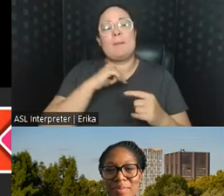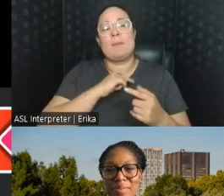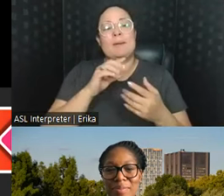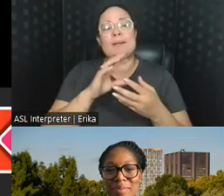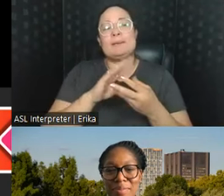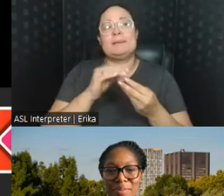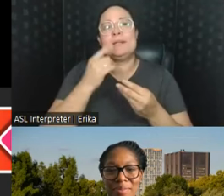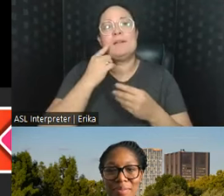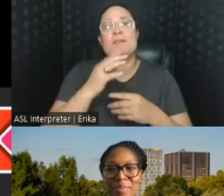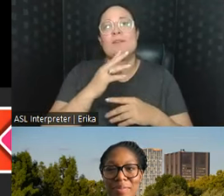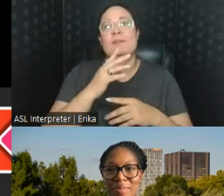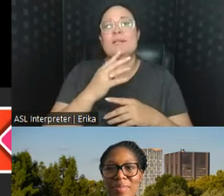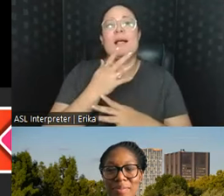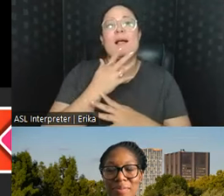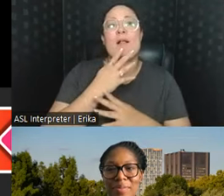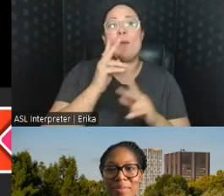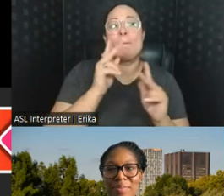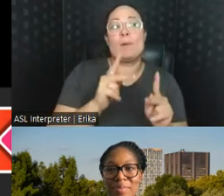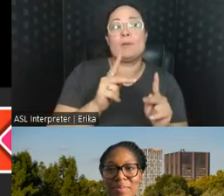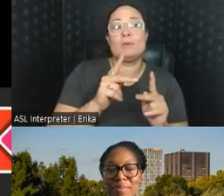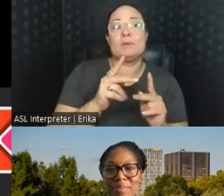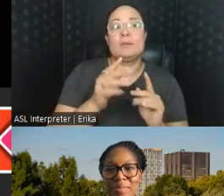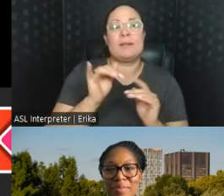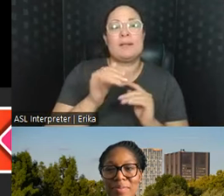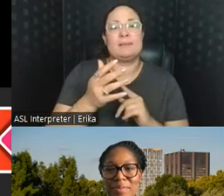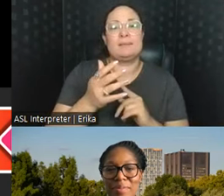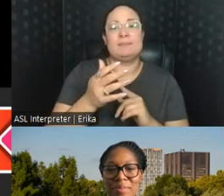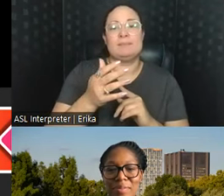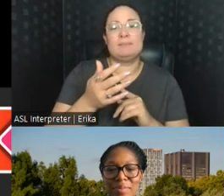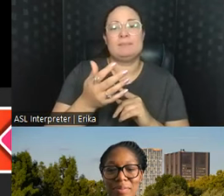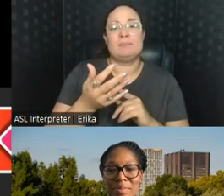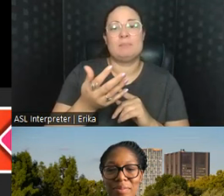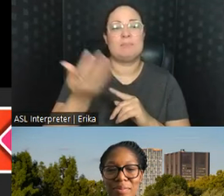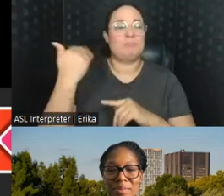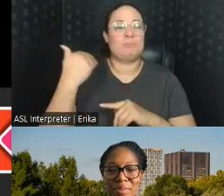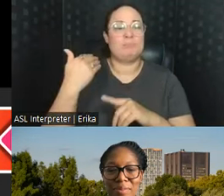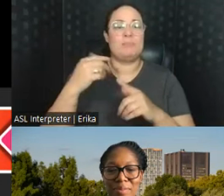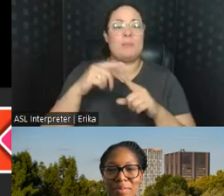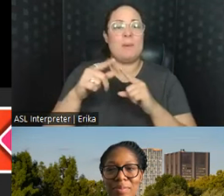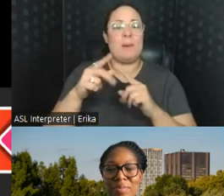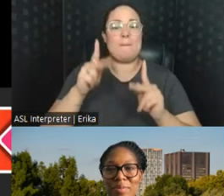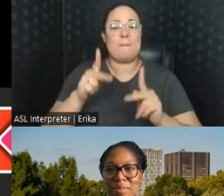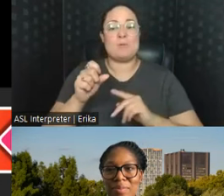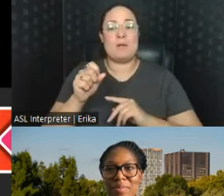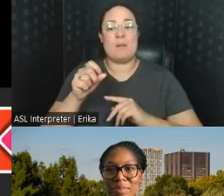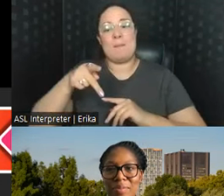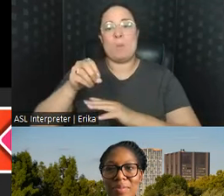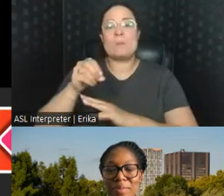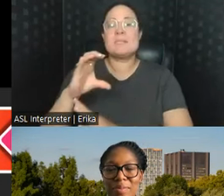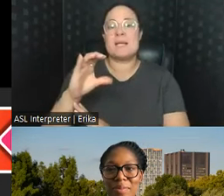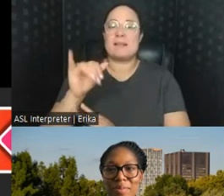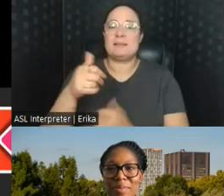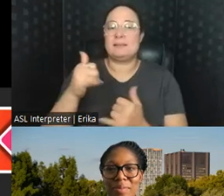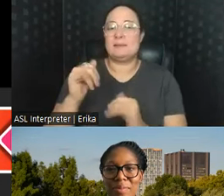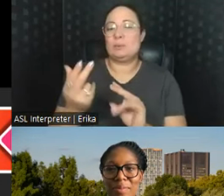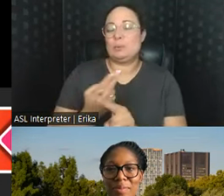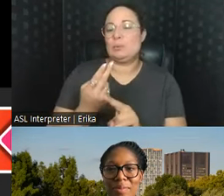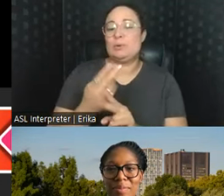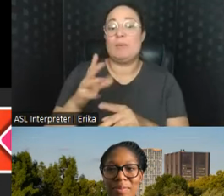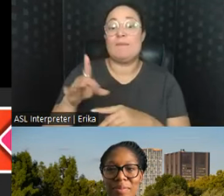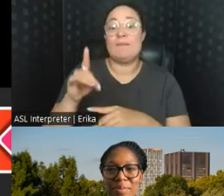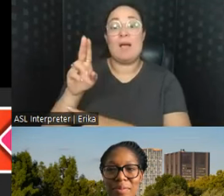example, colored person has become passé, but person of color is still very much used. You'll find that in the UK,